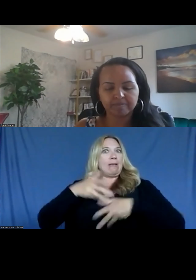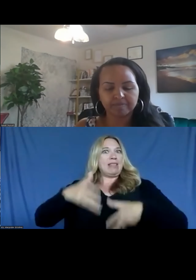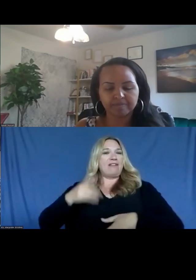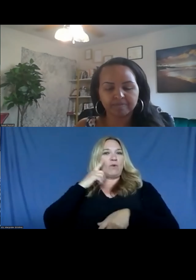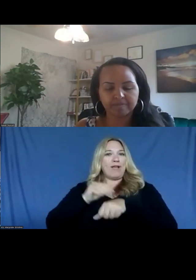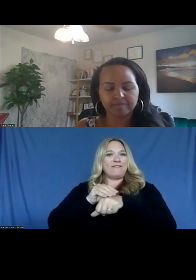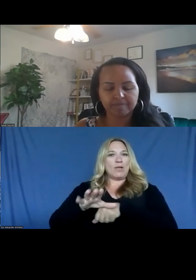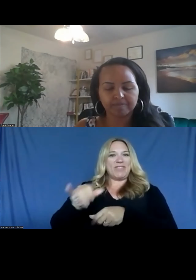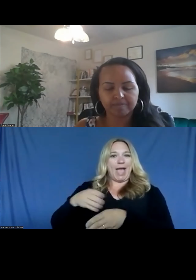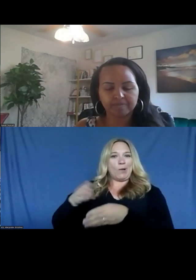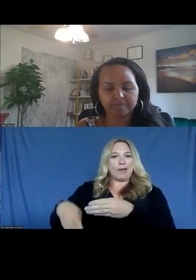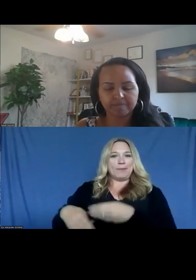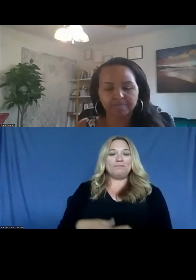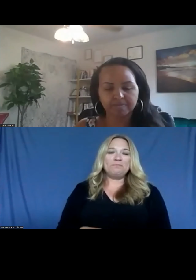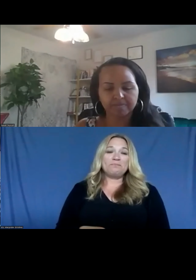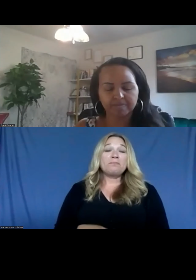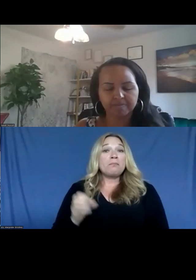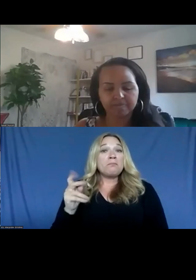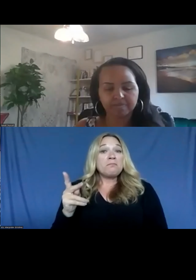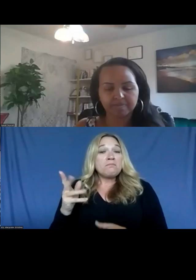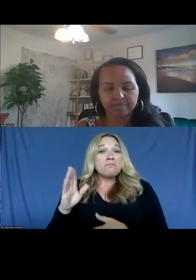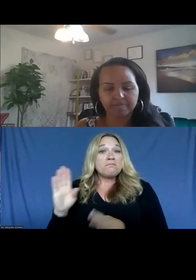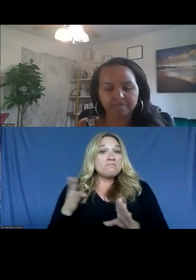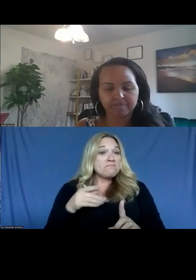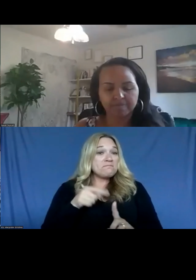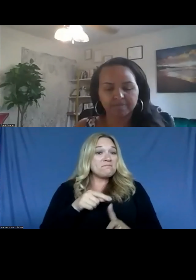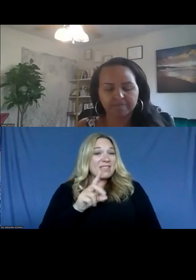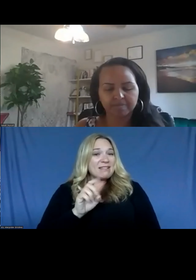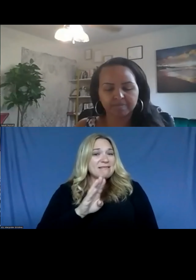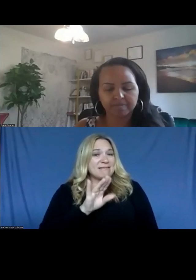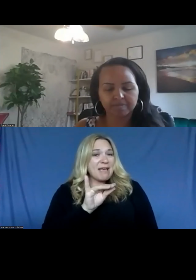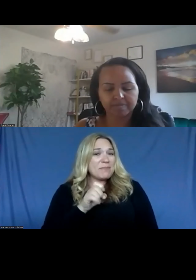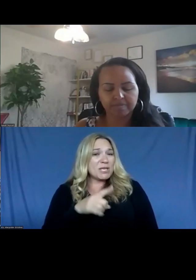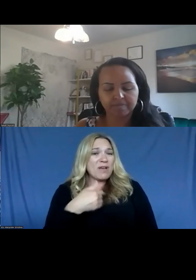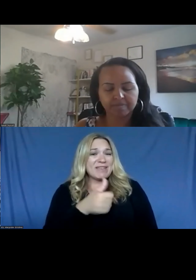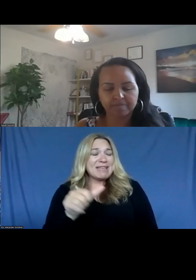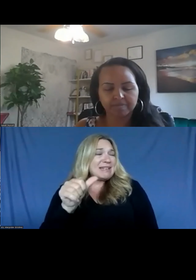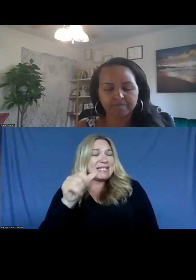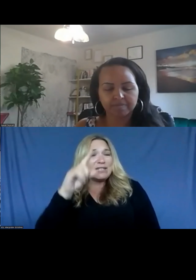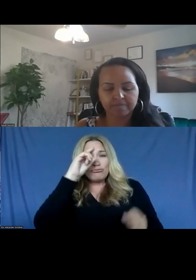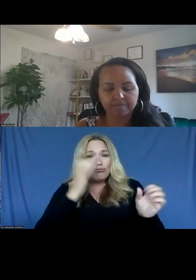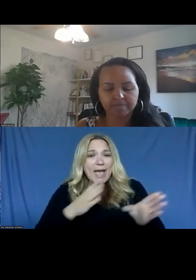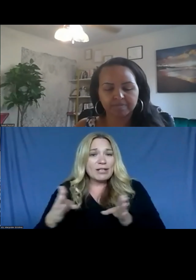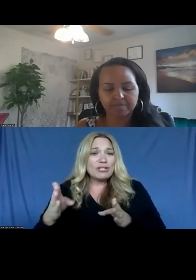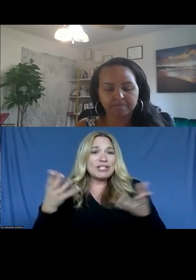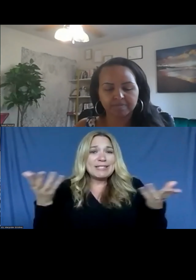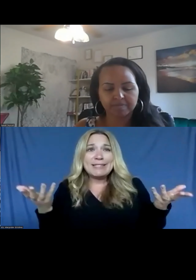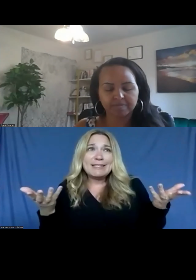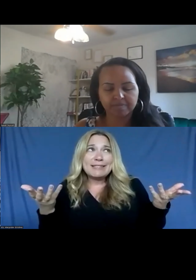ado, Debbie, do you have any strategies or ideas that are coming to mind? Well,